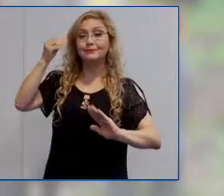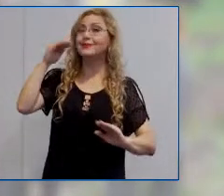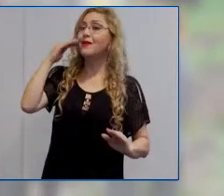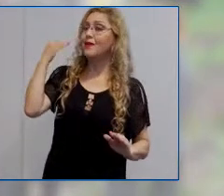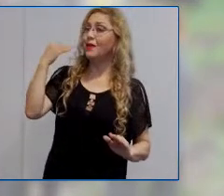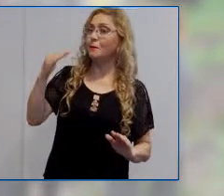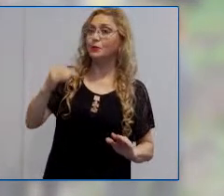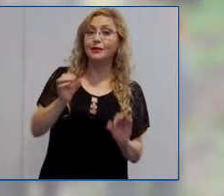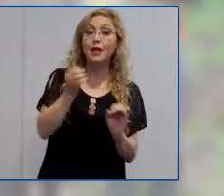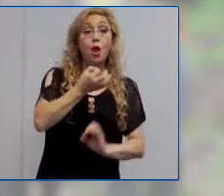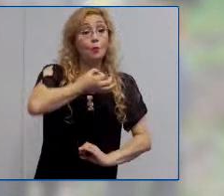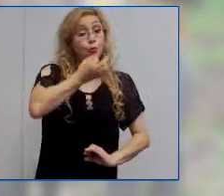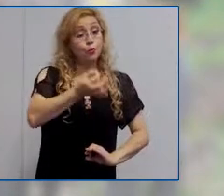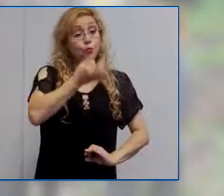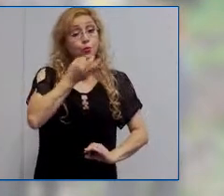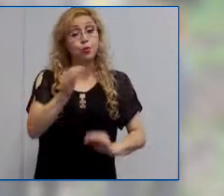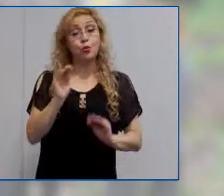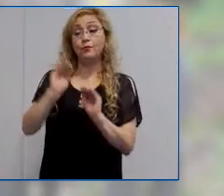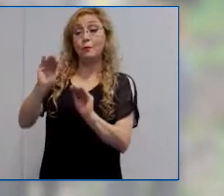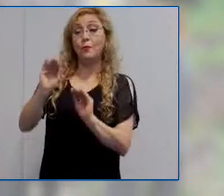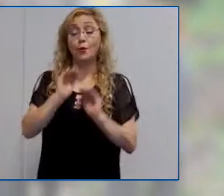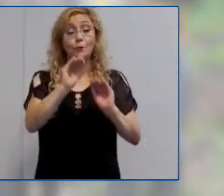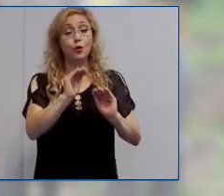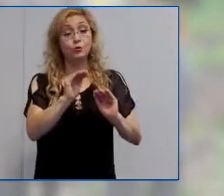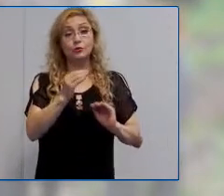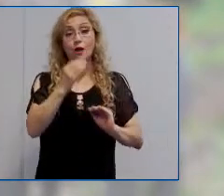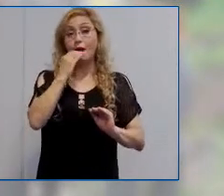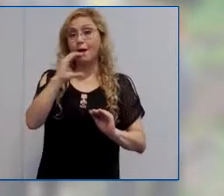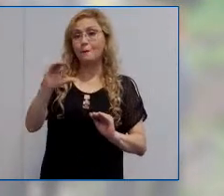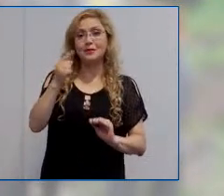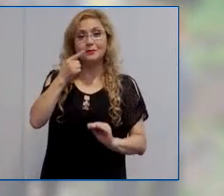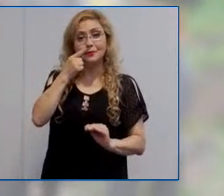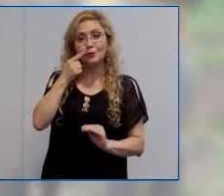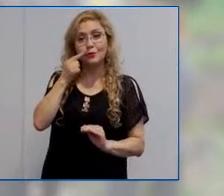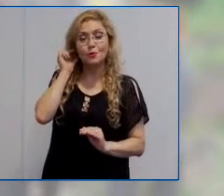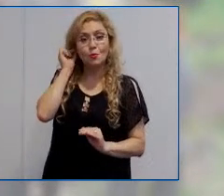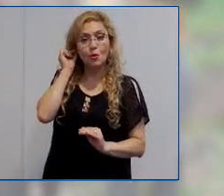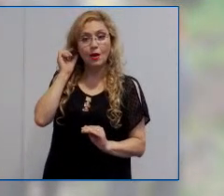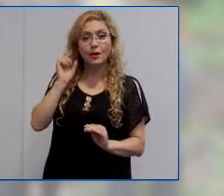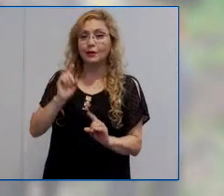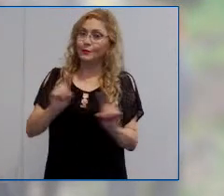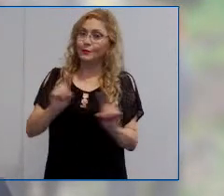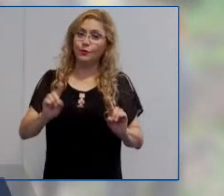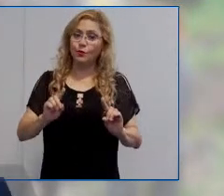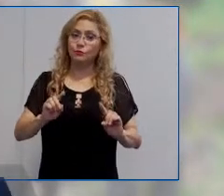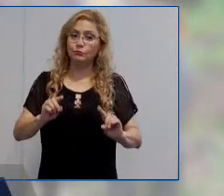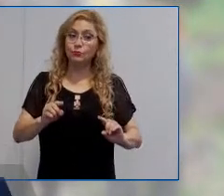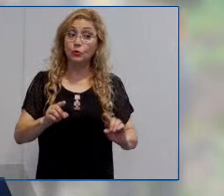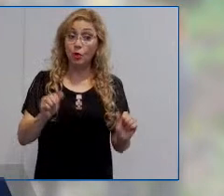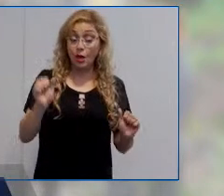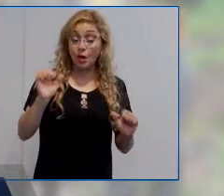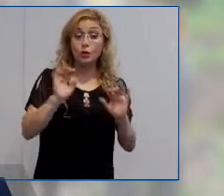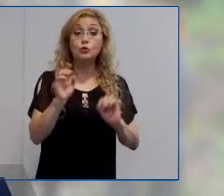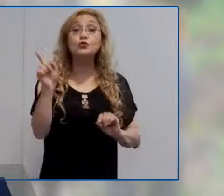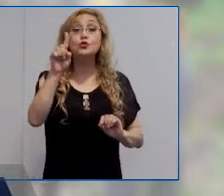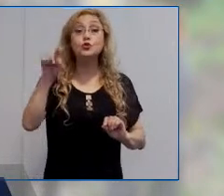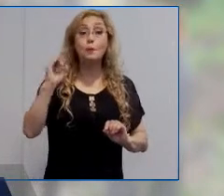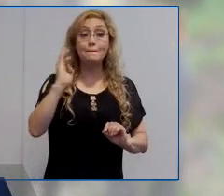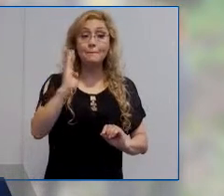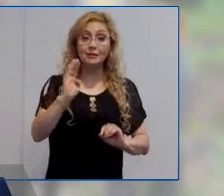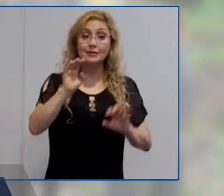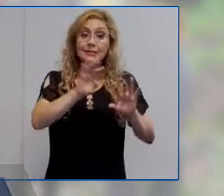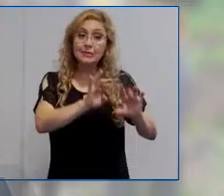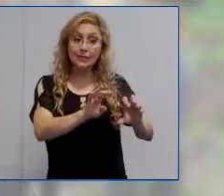relevant aspect, not just rhetoric in terms of support to farmers, but we have done with the Undersecretary who is